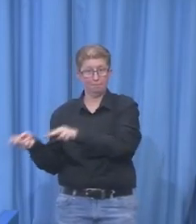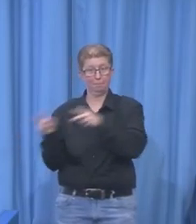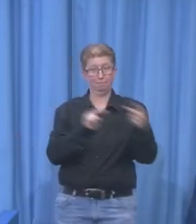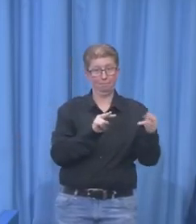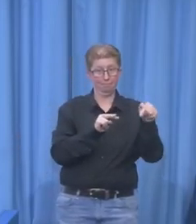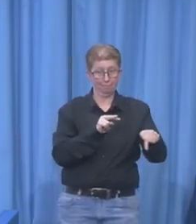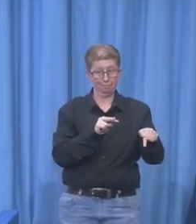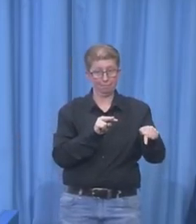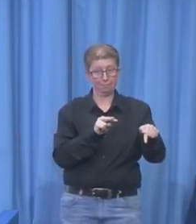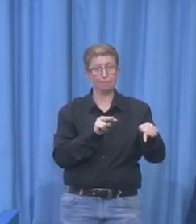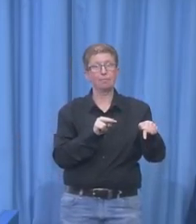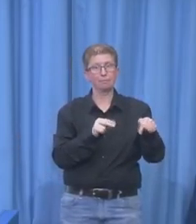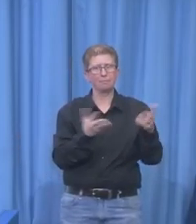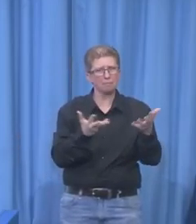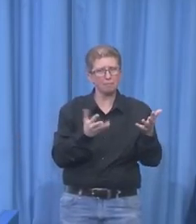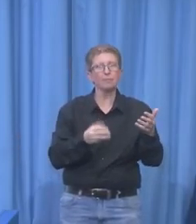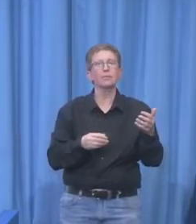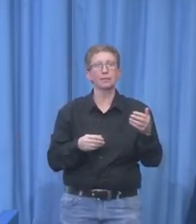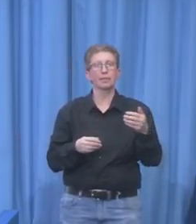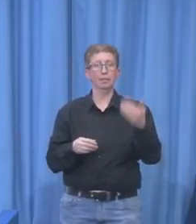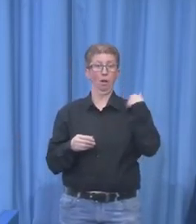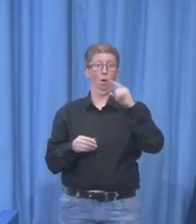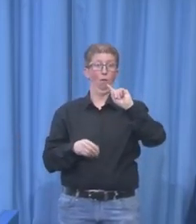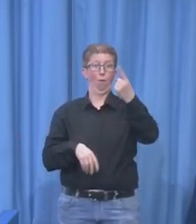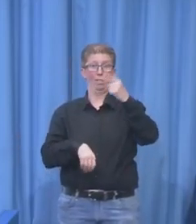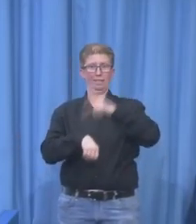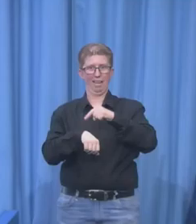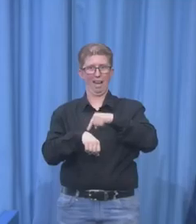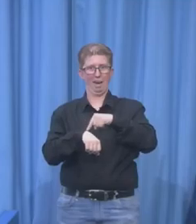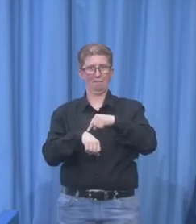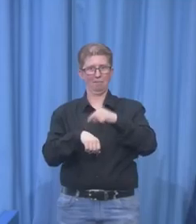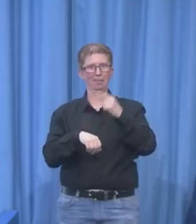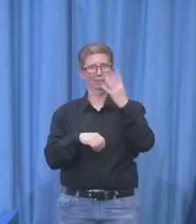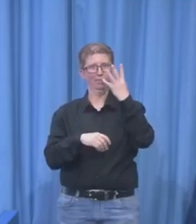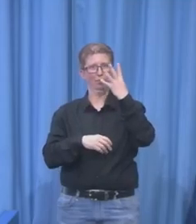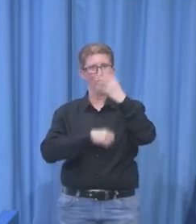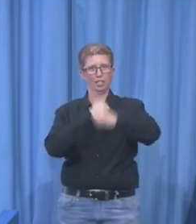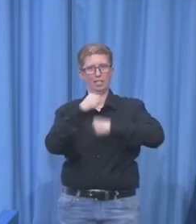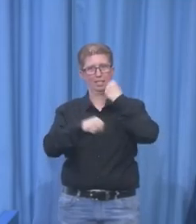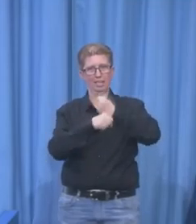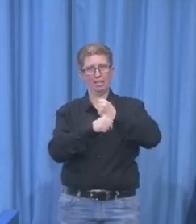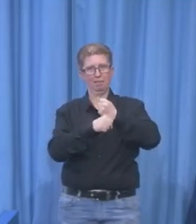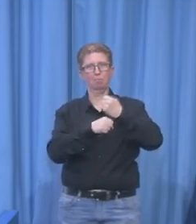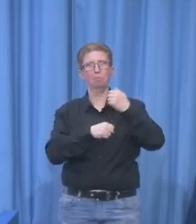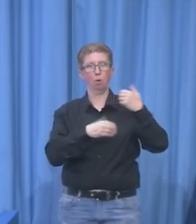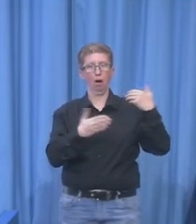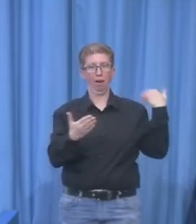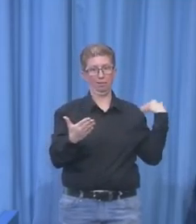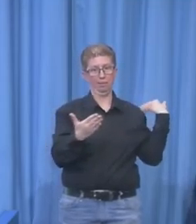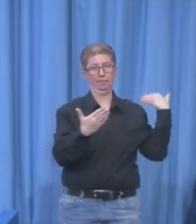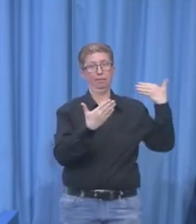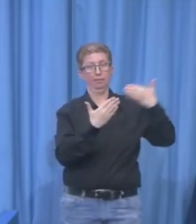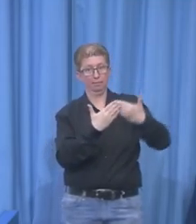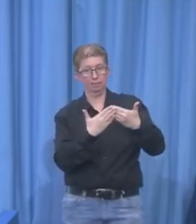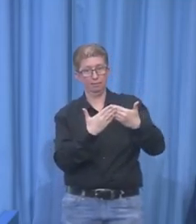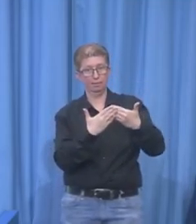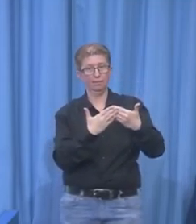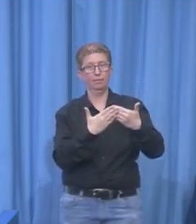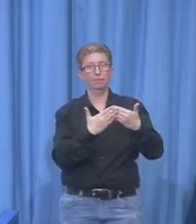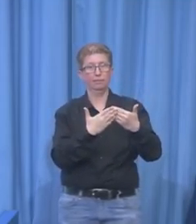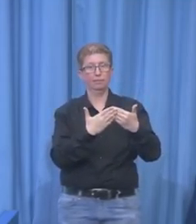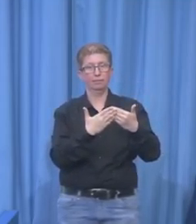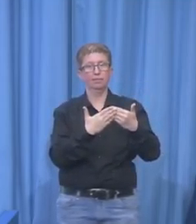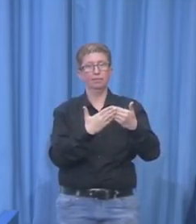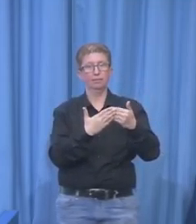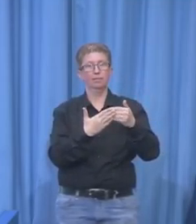100%. 10 people started the project. 10 people are in employment. Year two and year three, we were